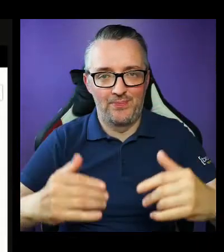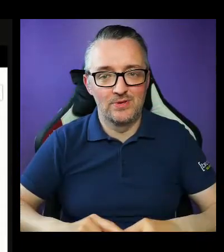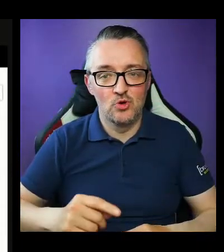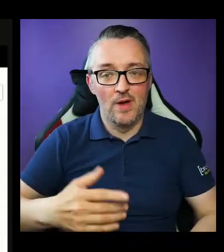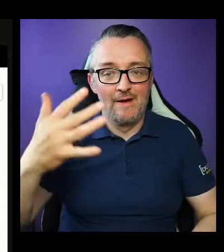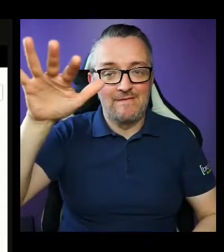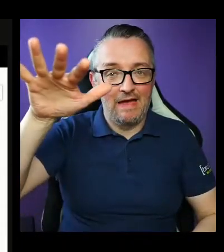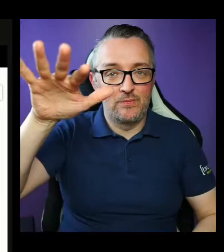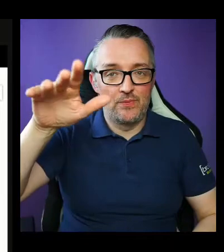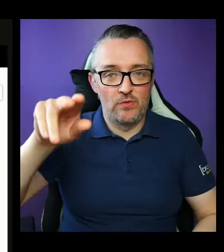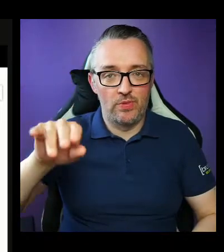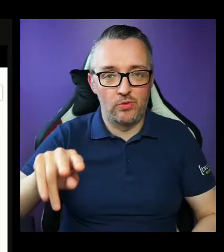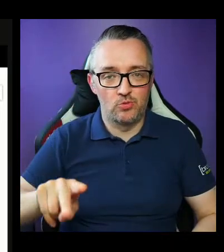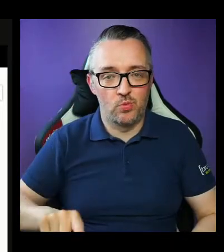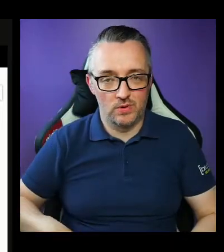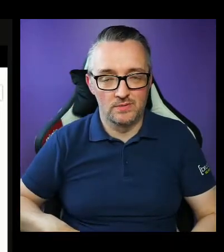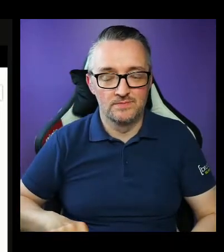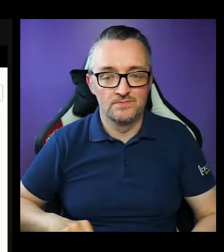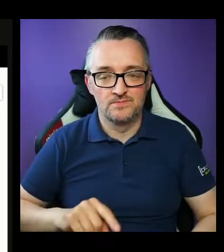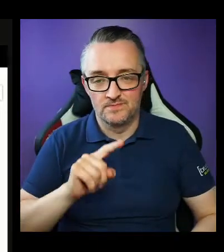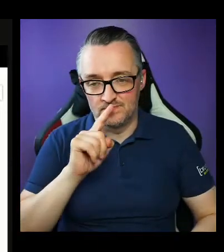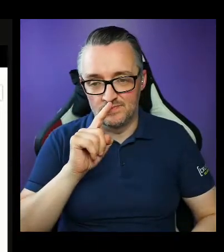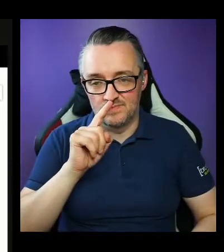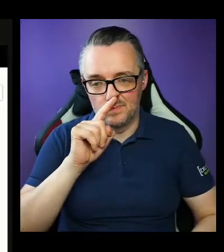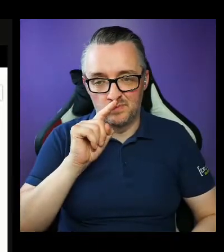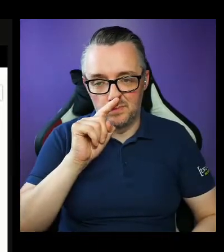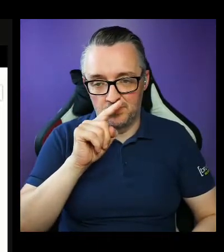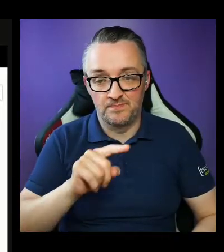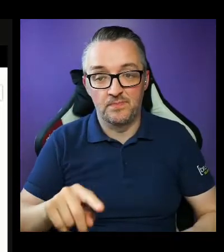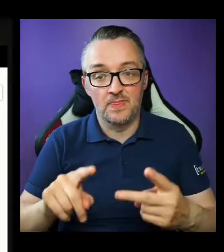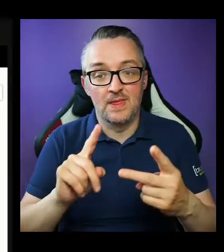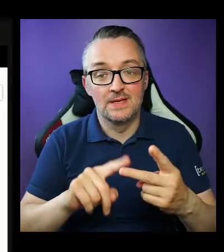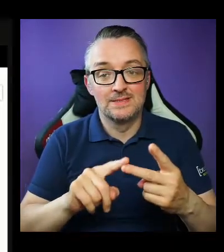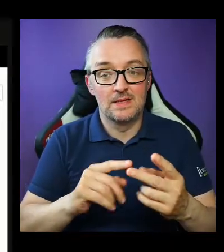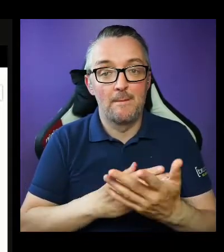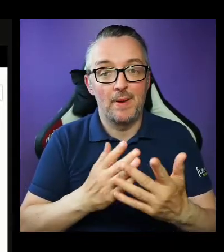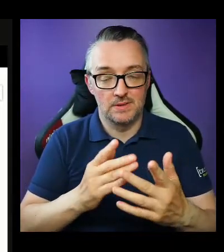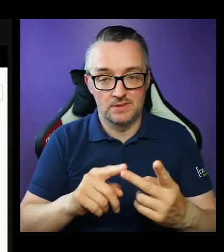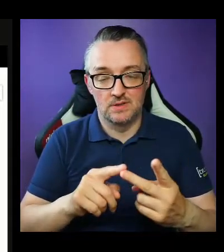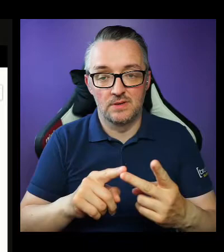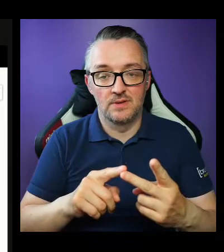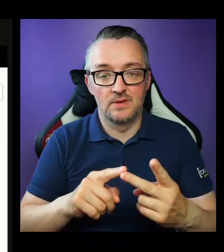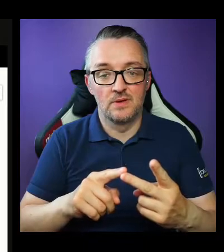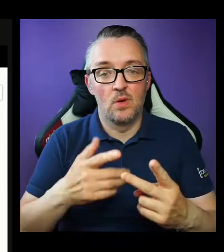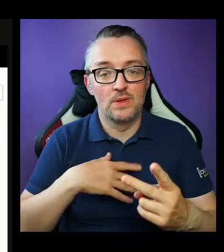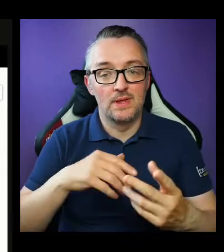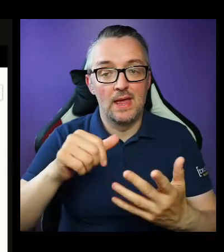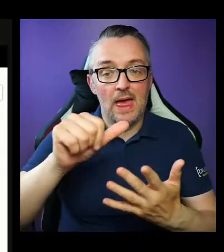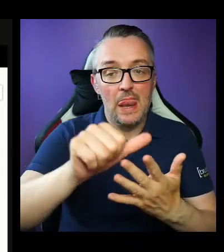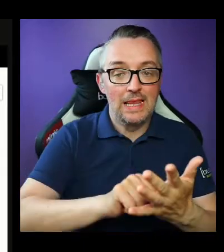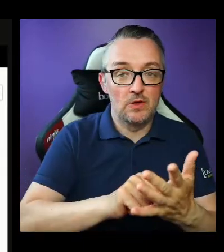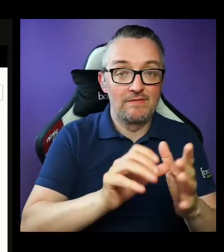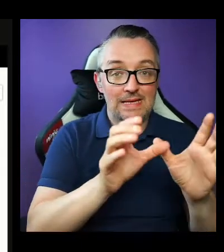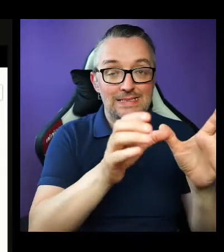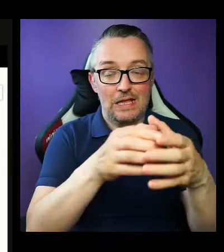I need to do. And then the second part is to get the list of